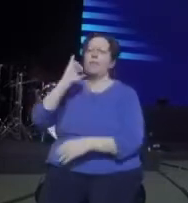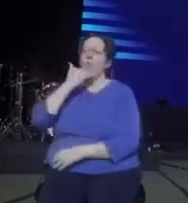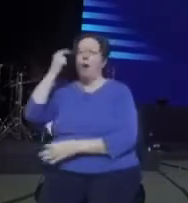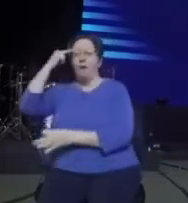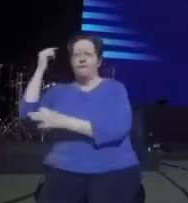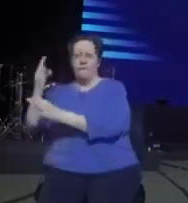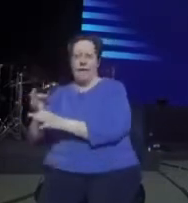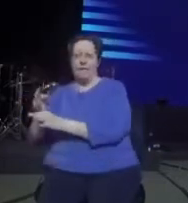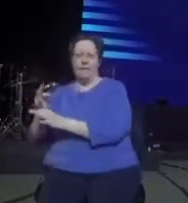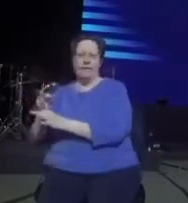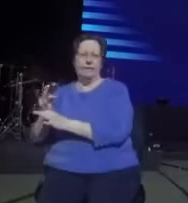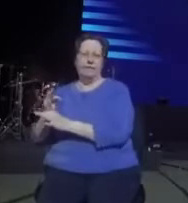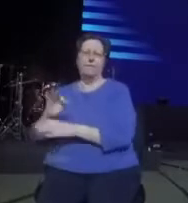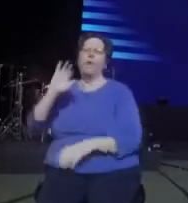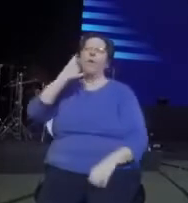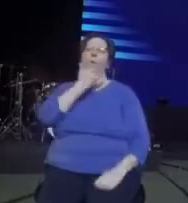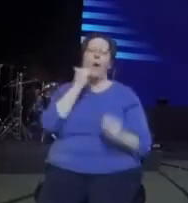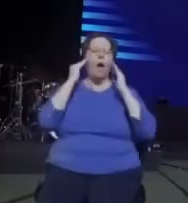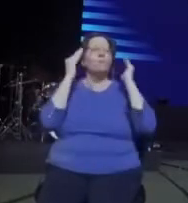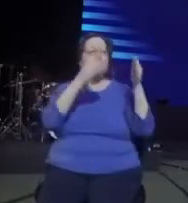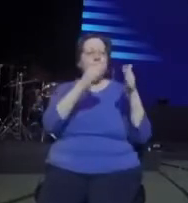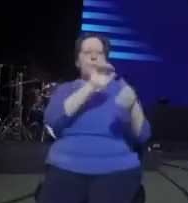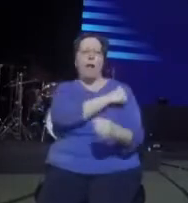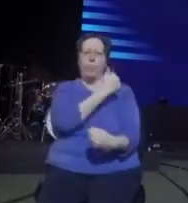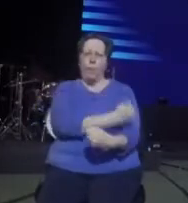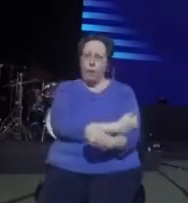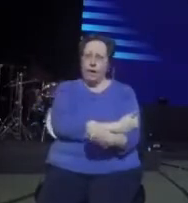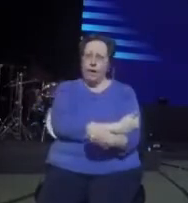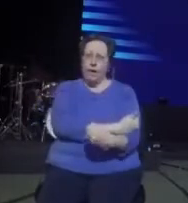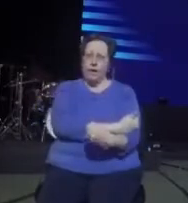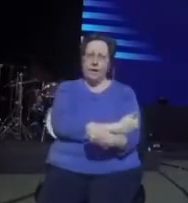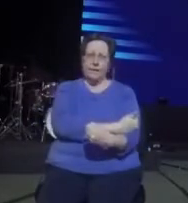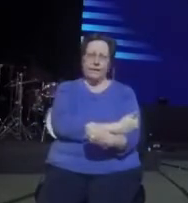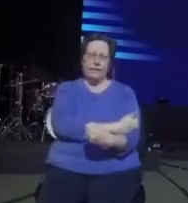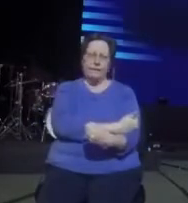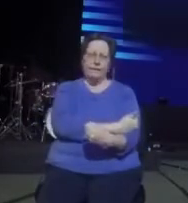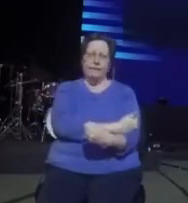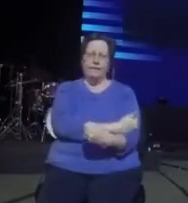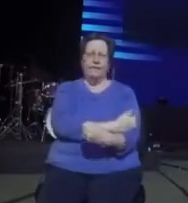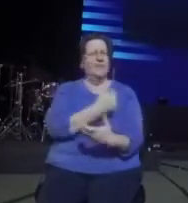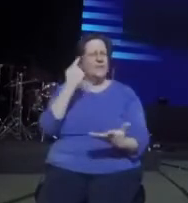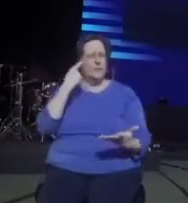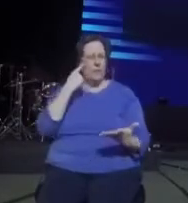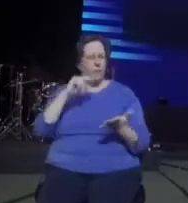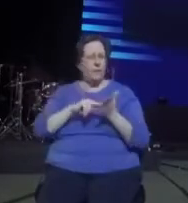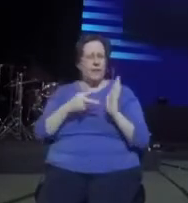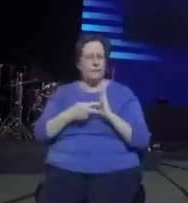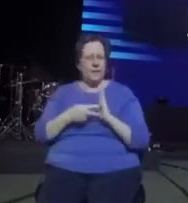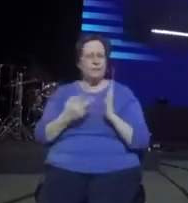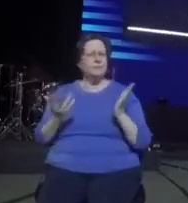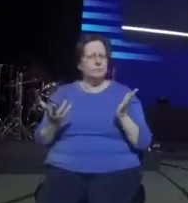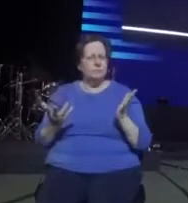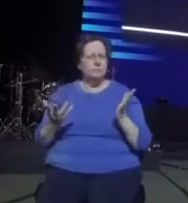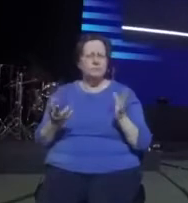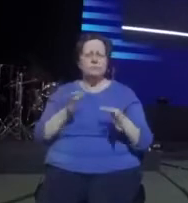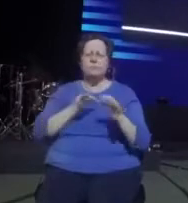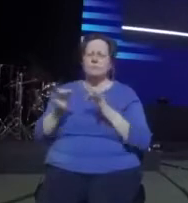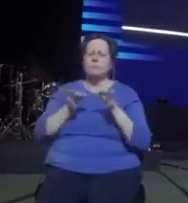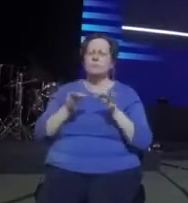say it again. Misplaced authority, think about what that is like, and I'll explain